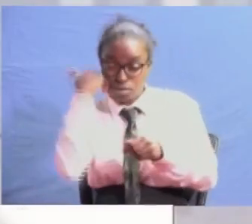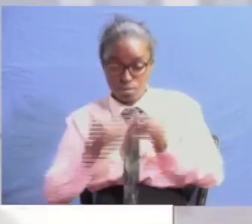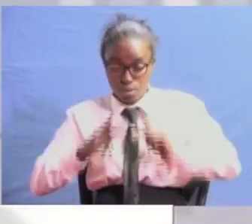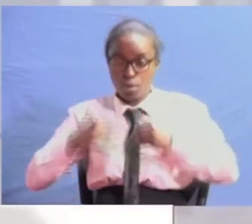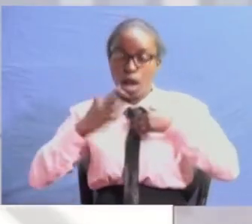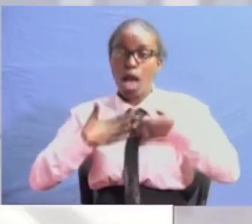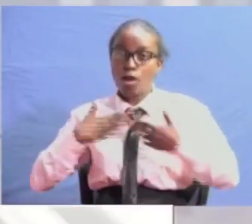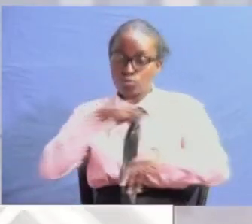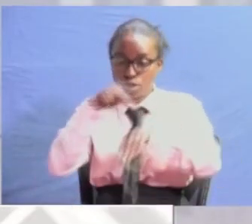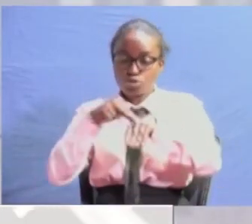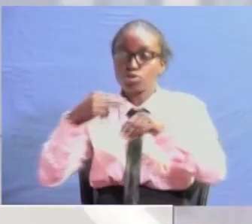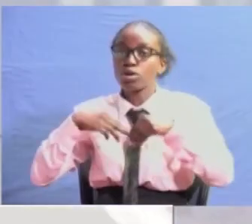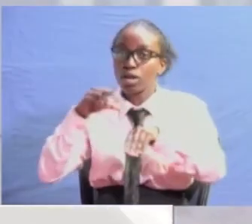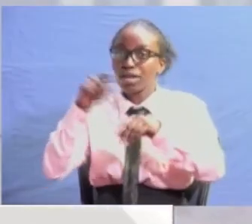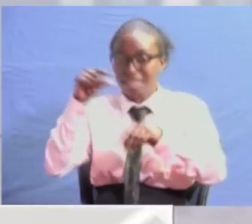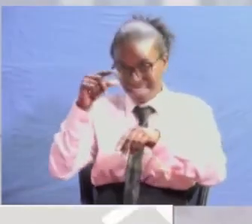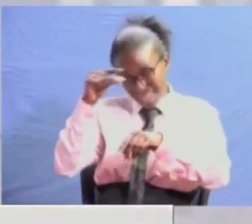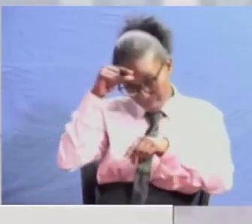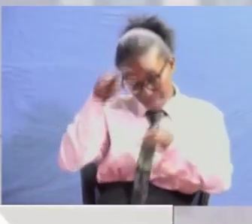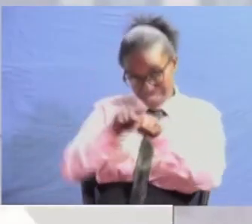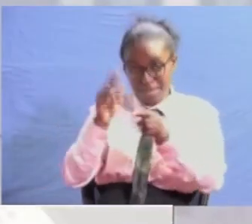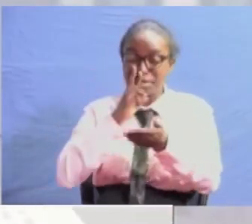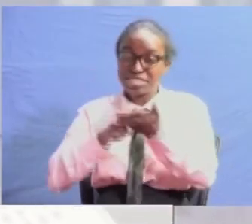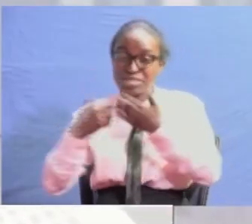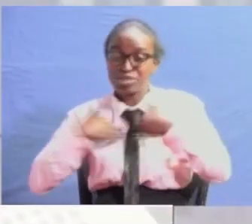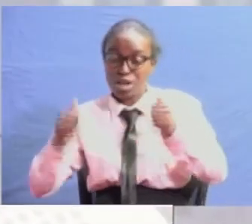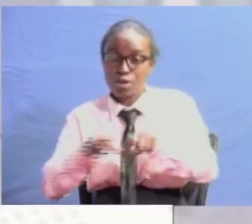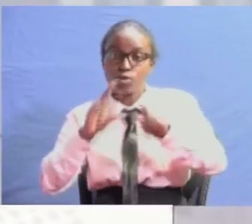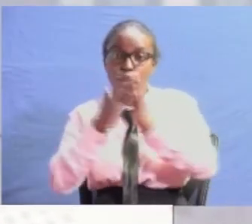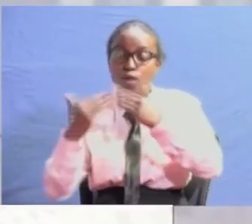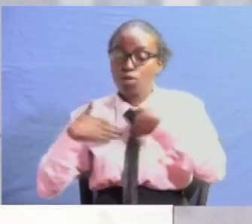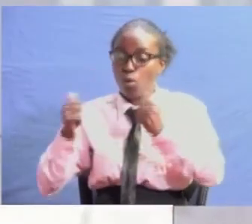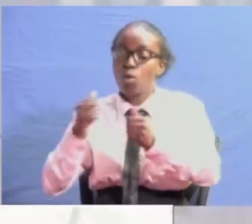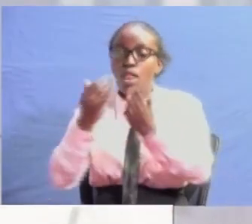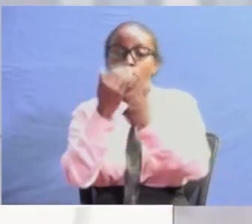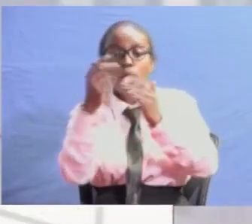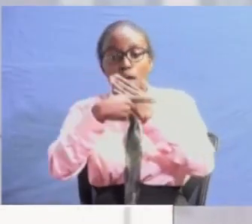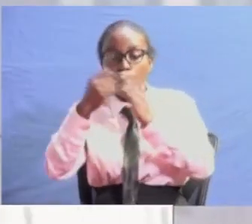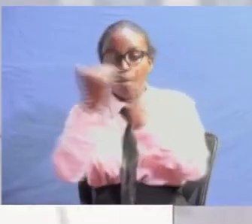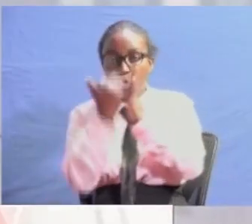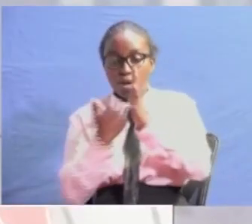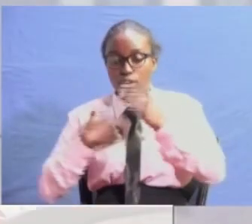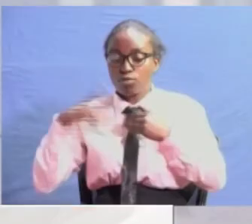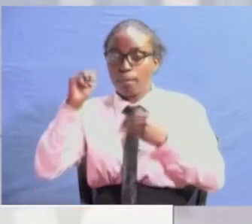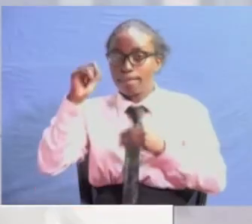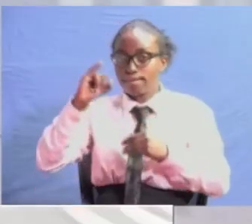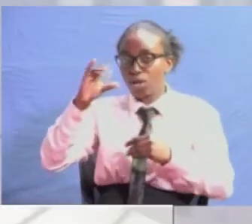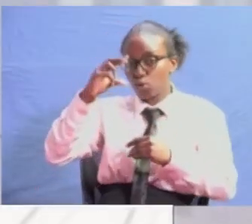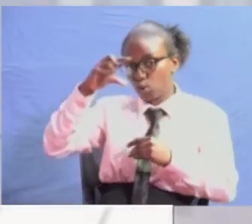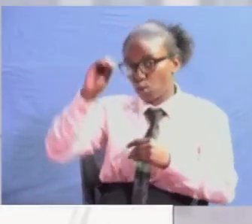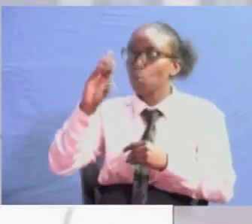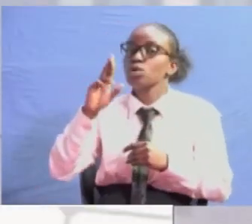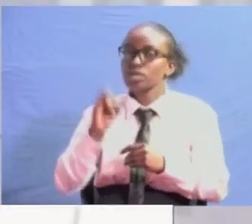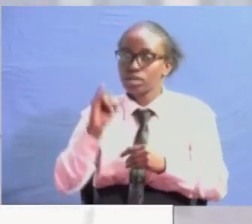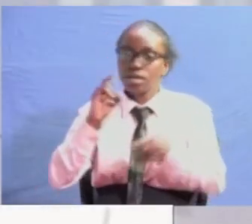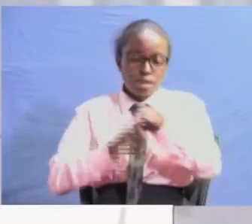government intensifies registration into the Social Health Authority's SHA program. In Migori County, a significant influx of patients